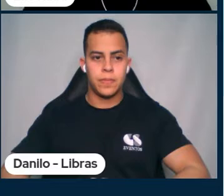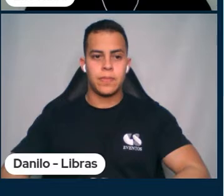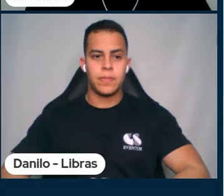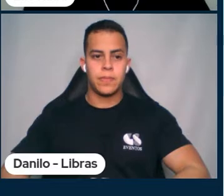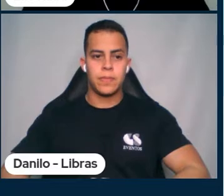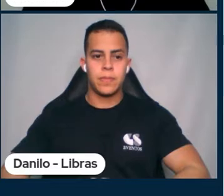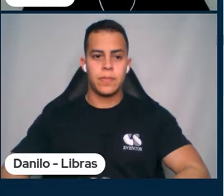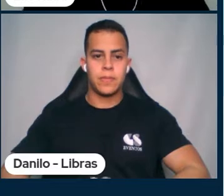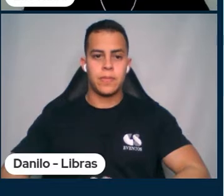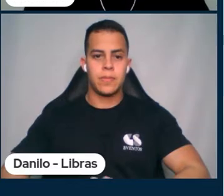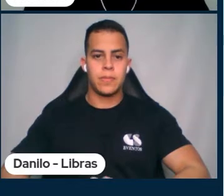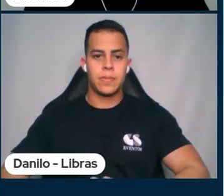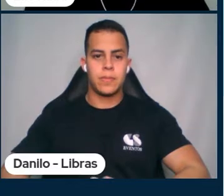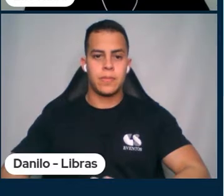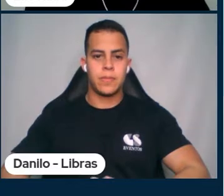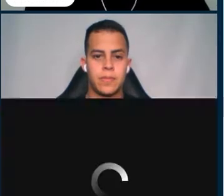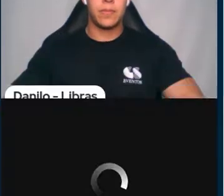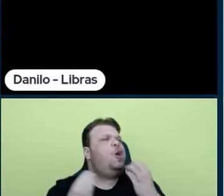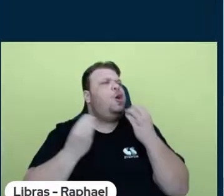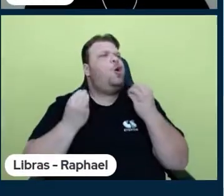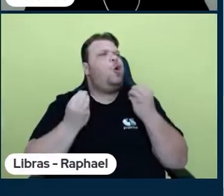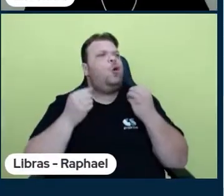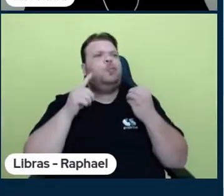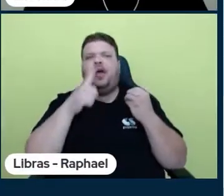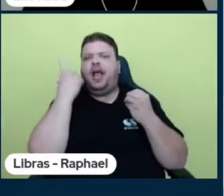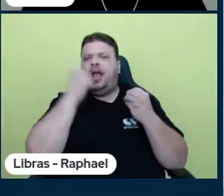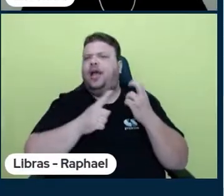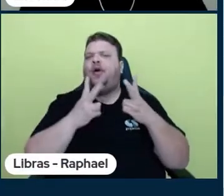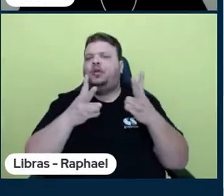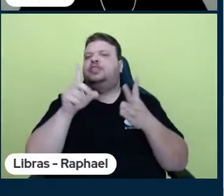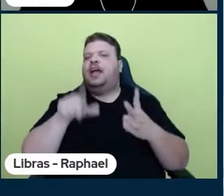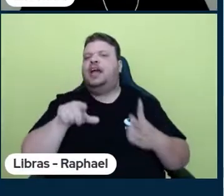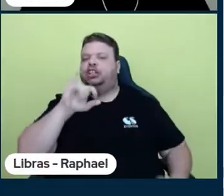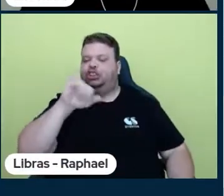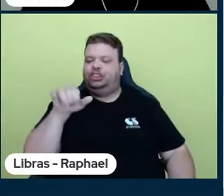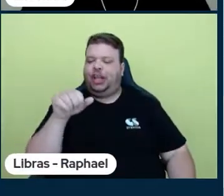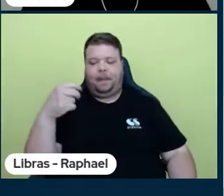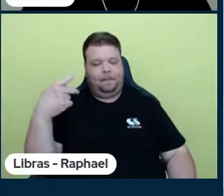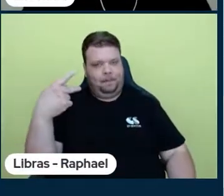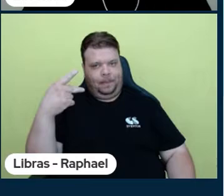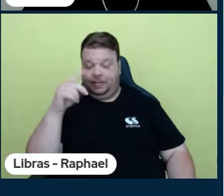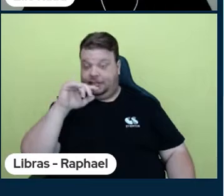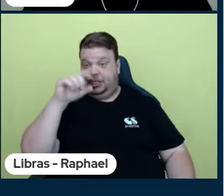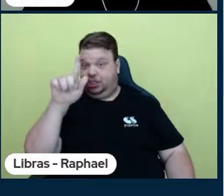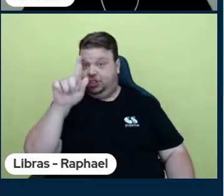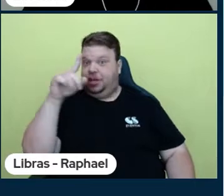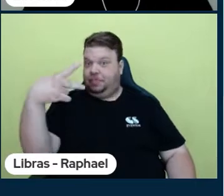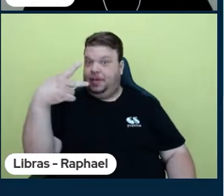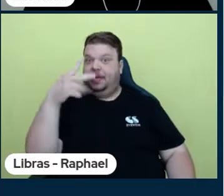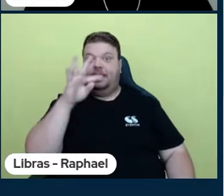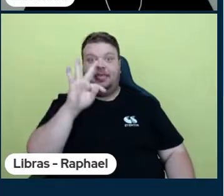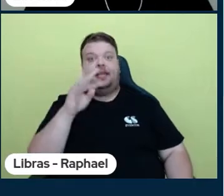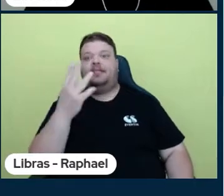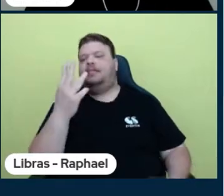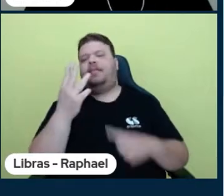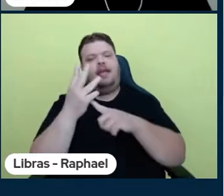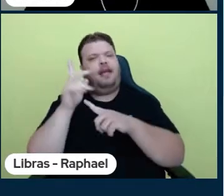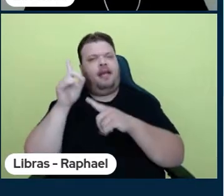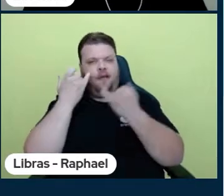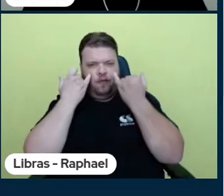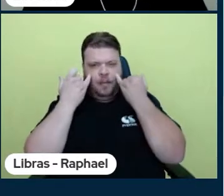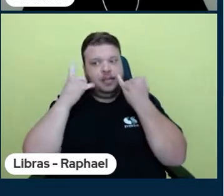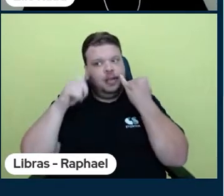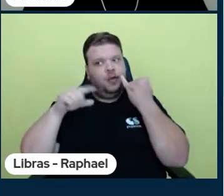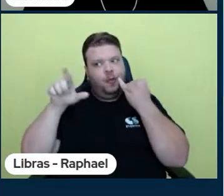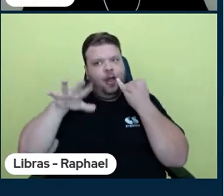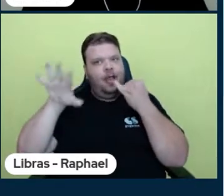which is over here highlighted in red, which is small, but we can see it live on Google,